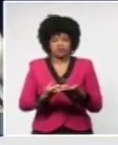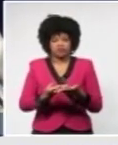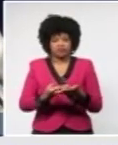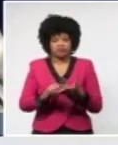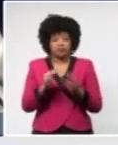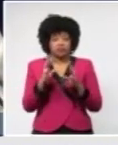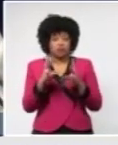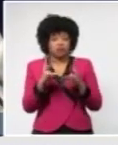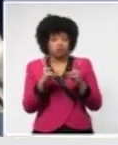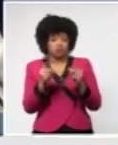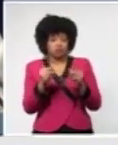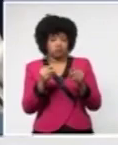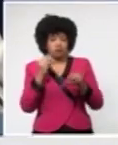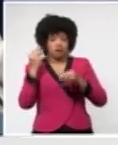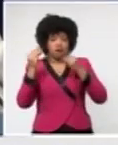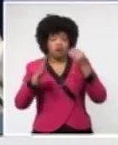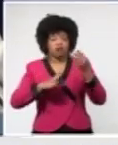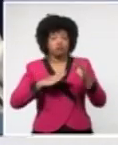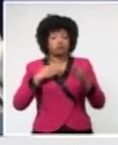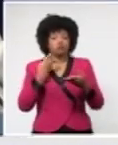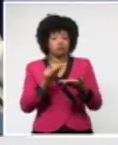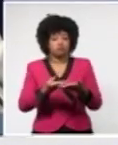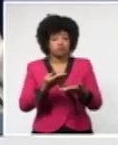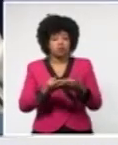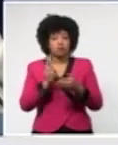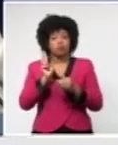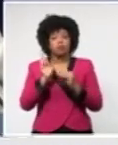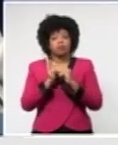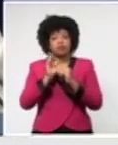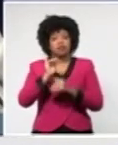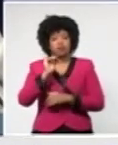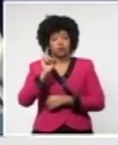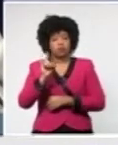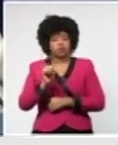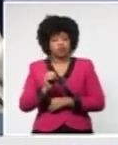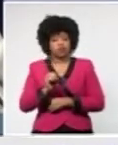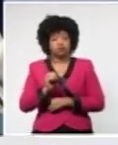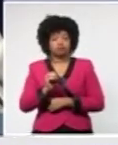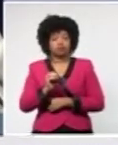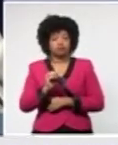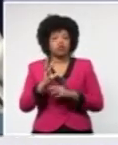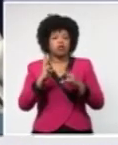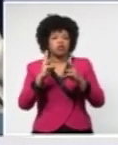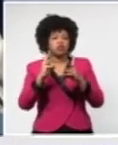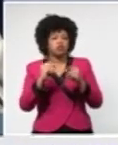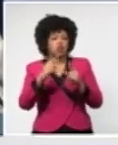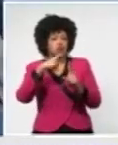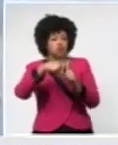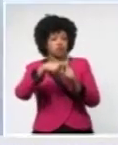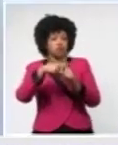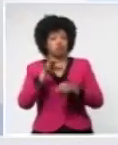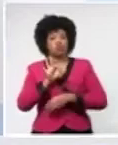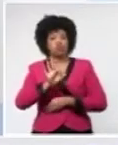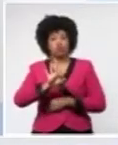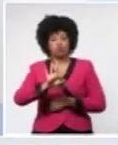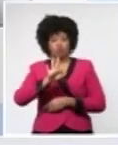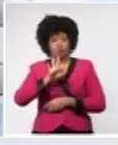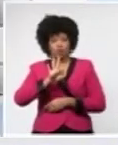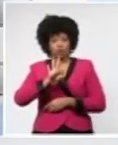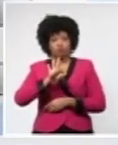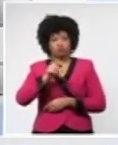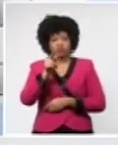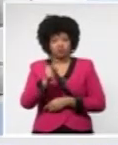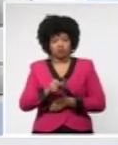154 samples. As a result of the analysis of these 2,690 samples, 8